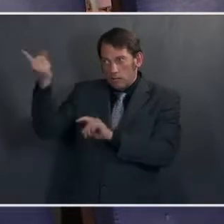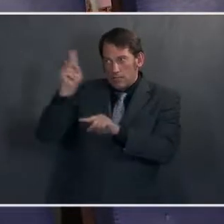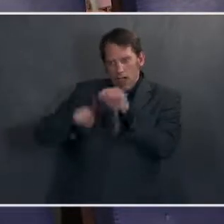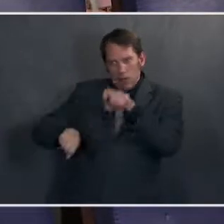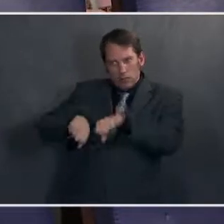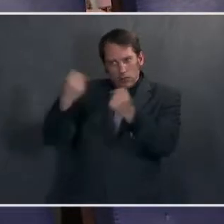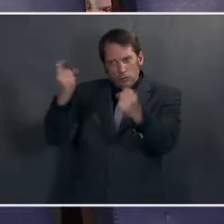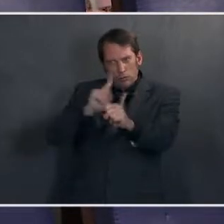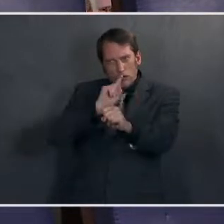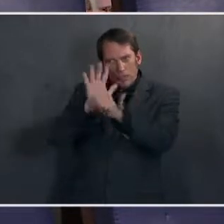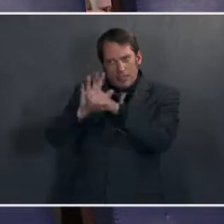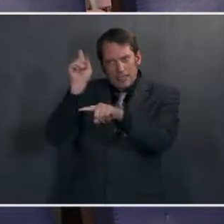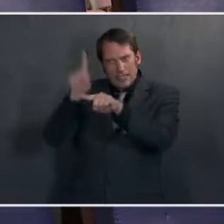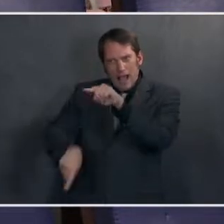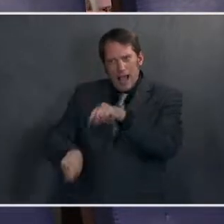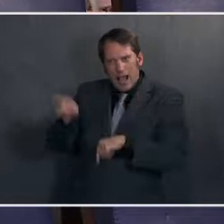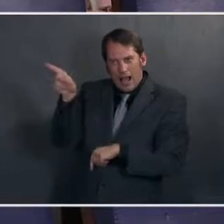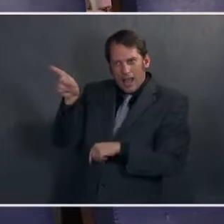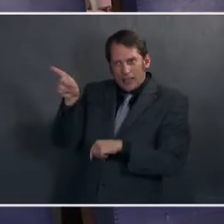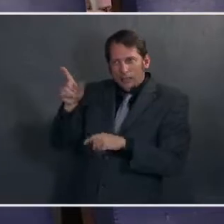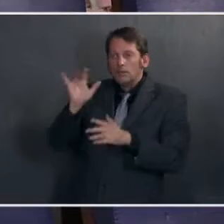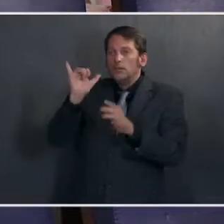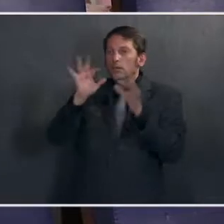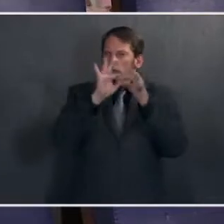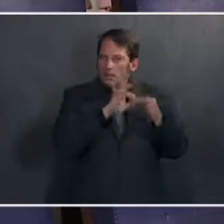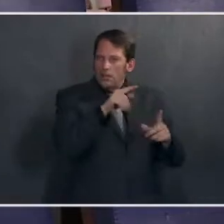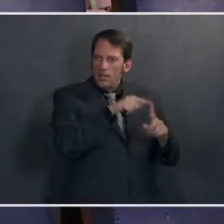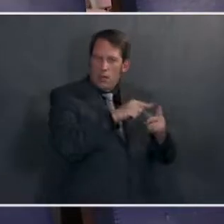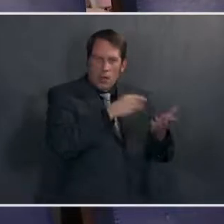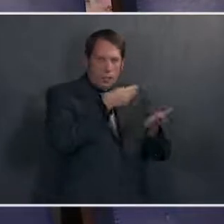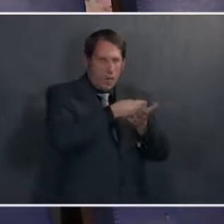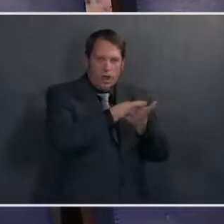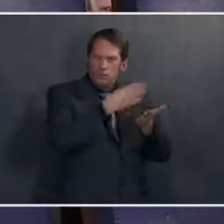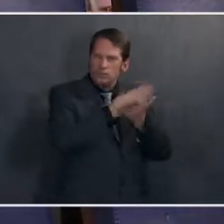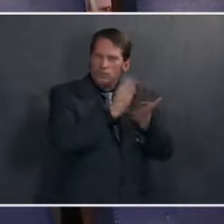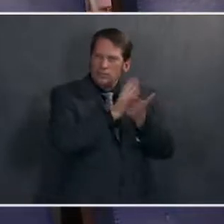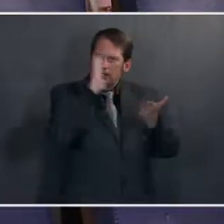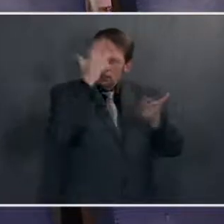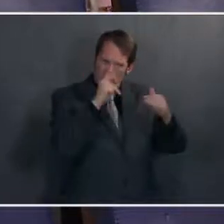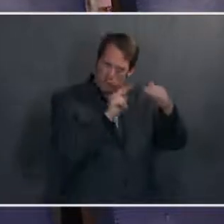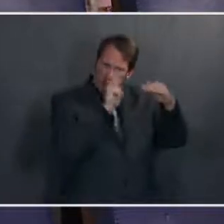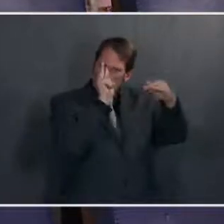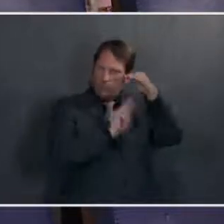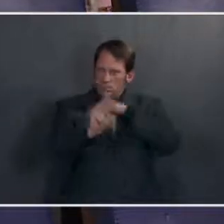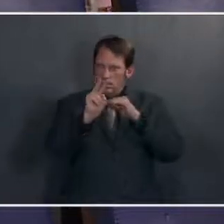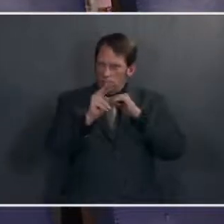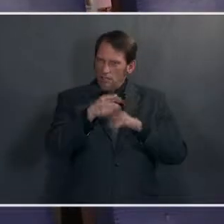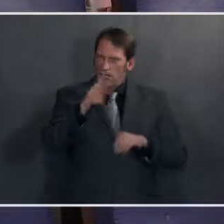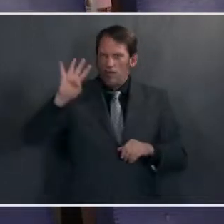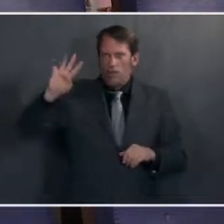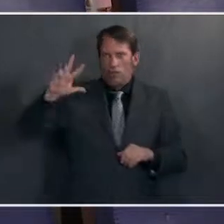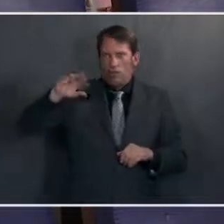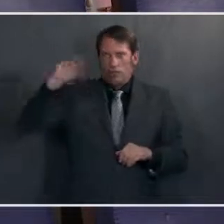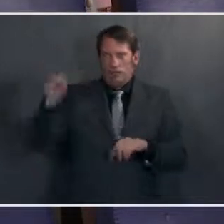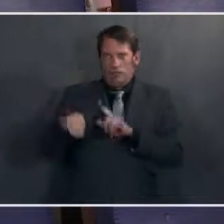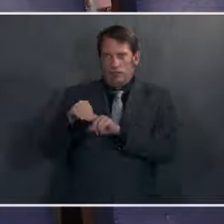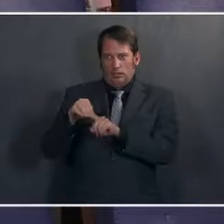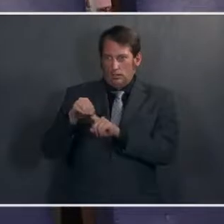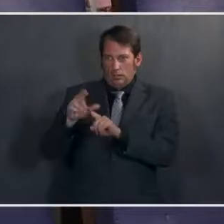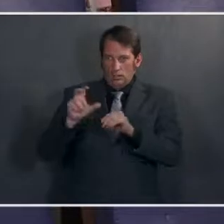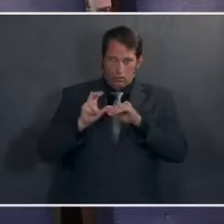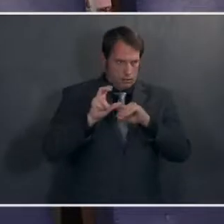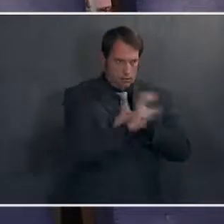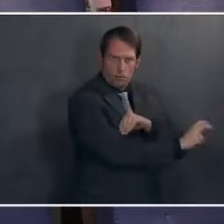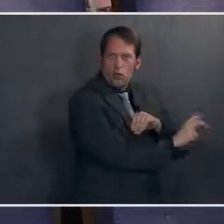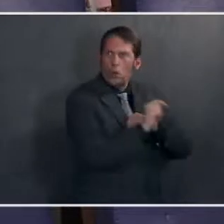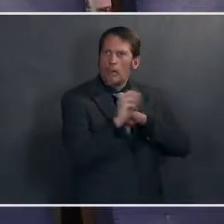model suggests that 73% of those payments would go into savings instead of be spent in ways that could boost